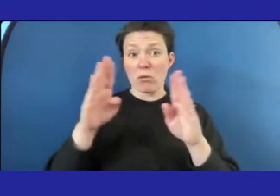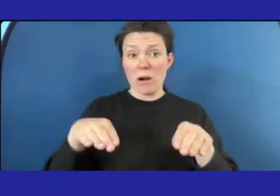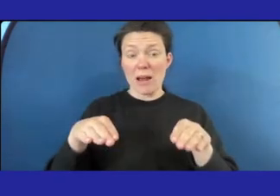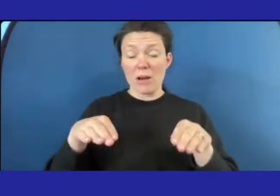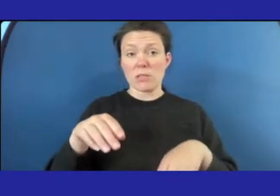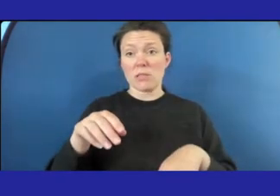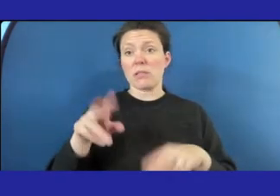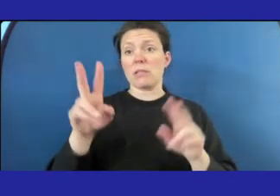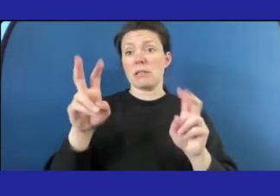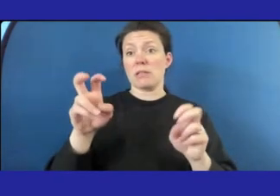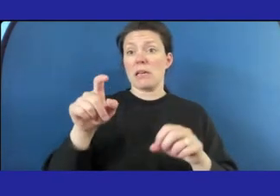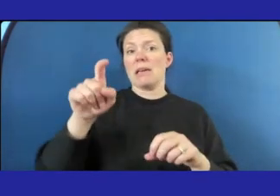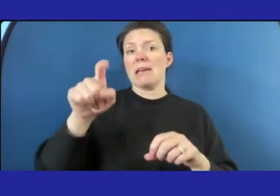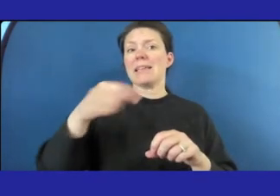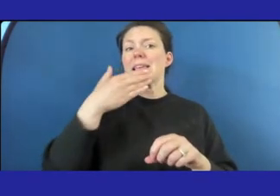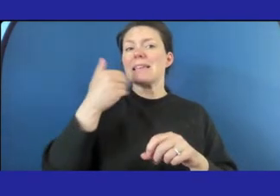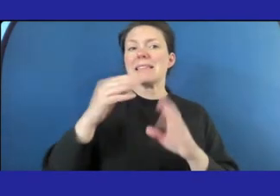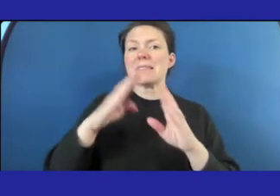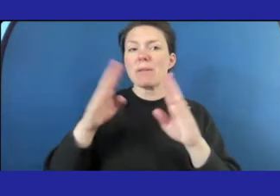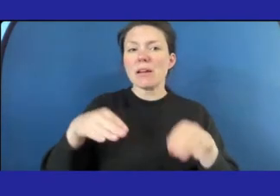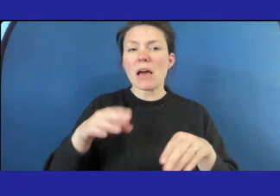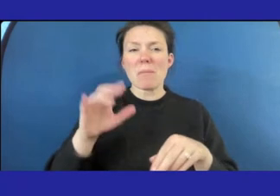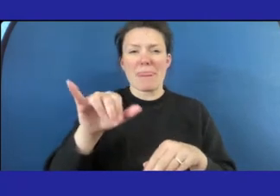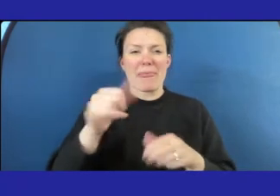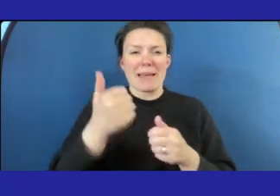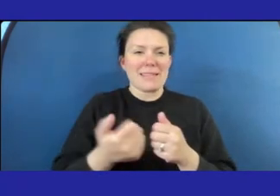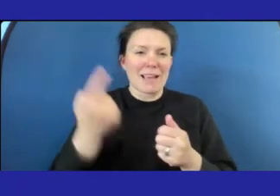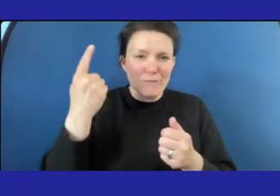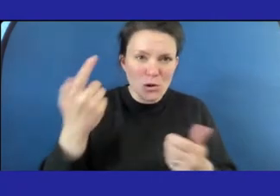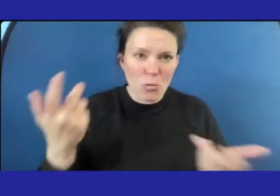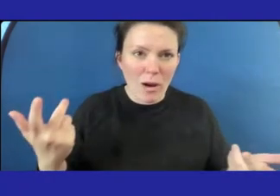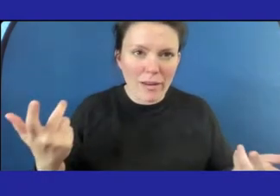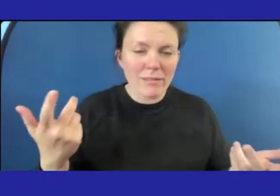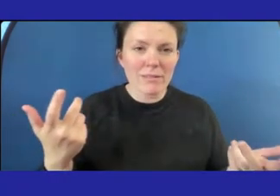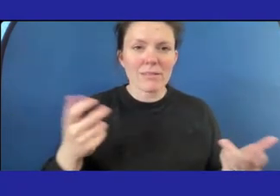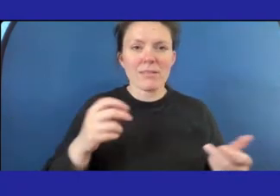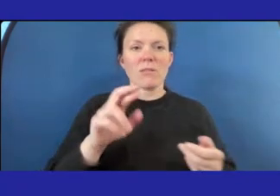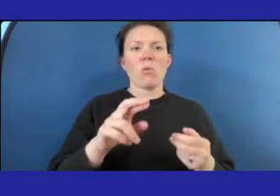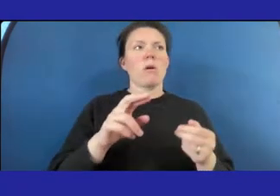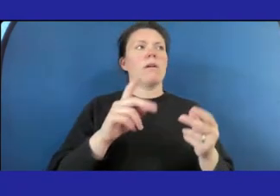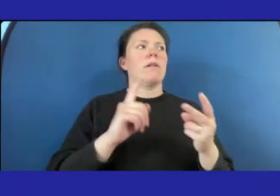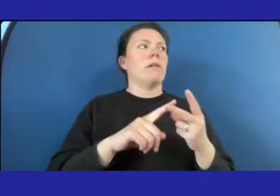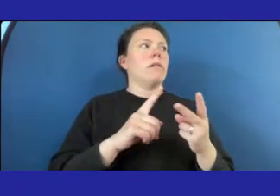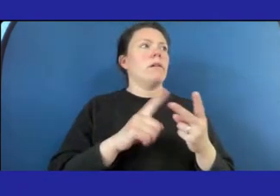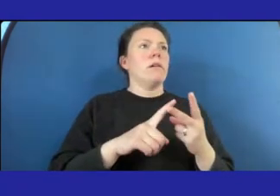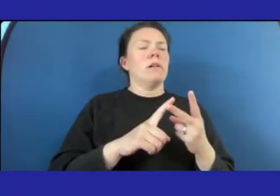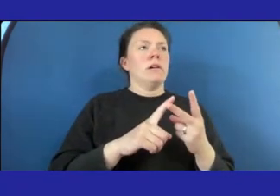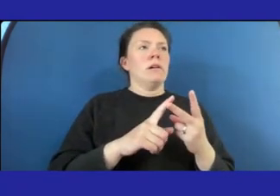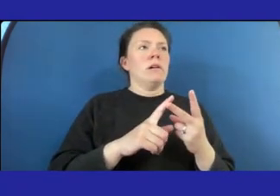better housing, which will be like everybody, or whether